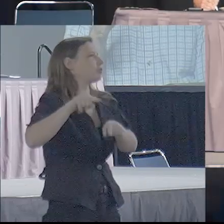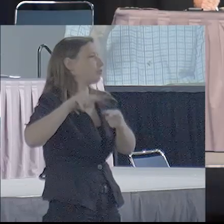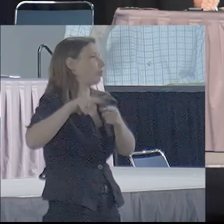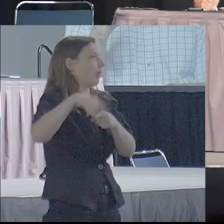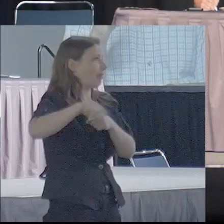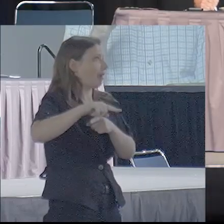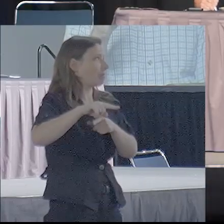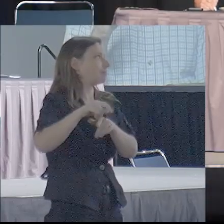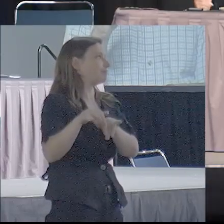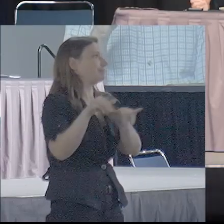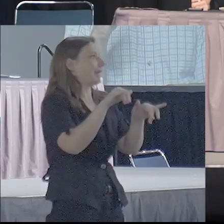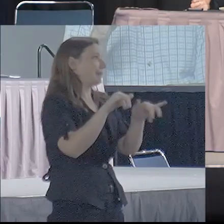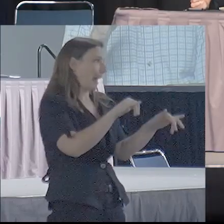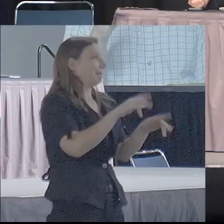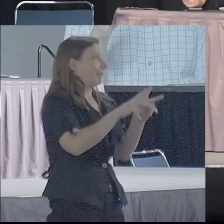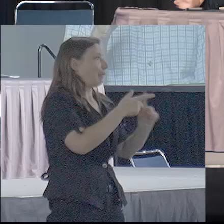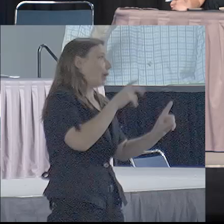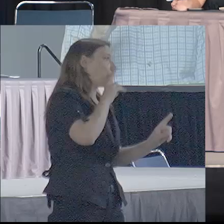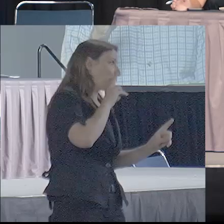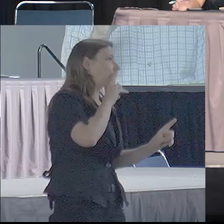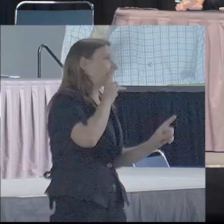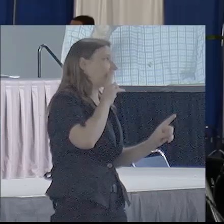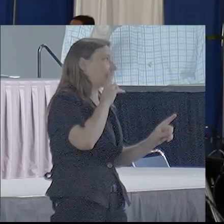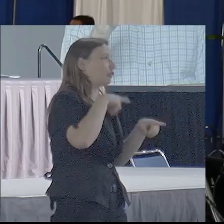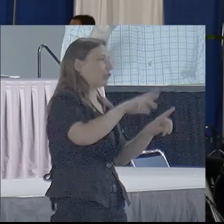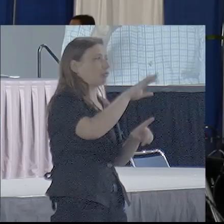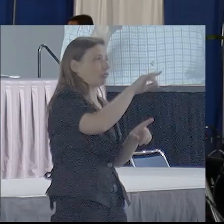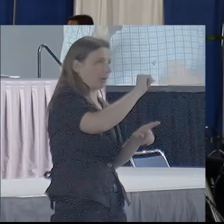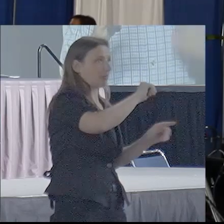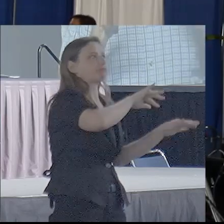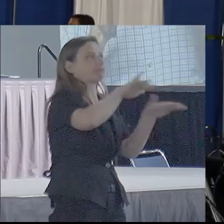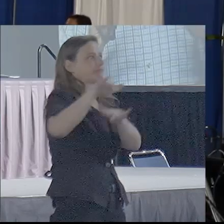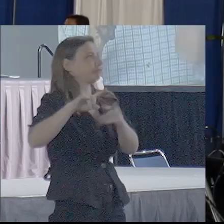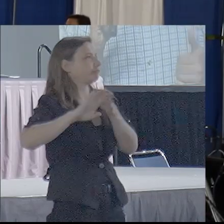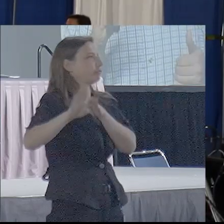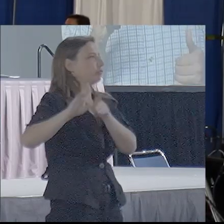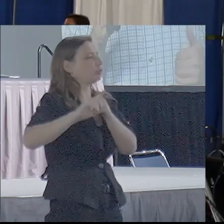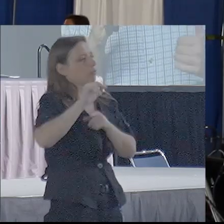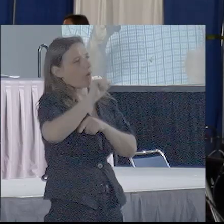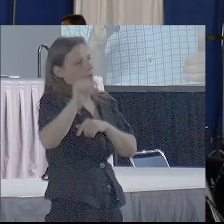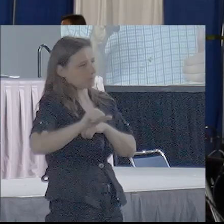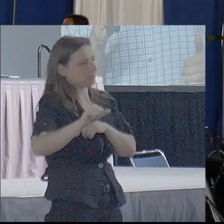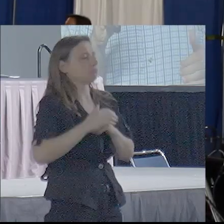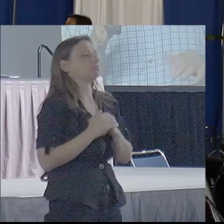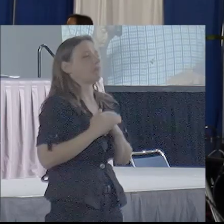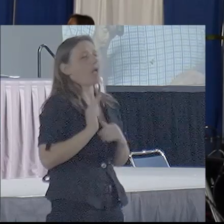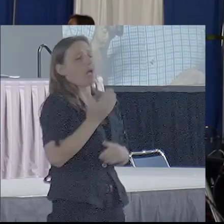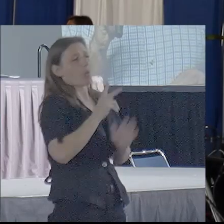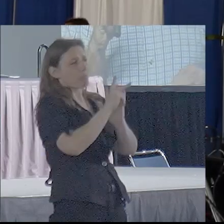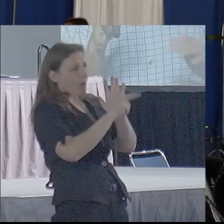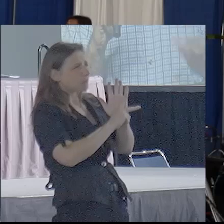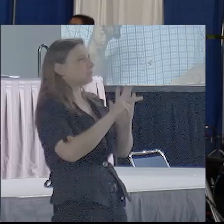from Houston to Austin due to Hurricane Rita. And our policies and procedures